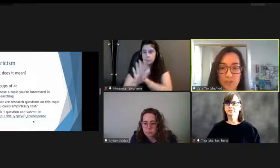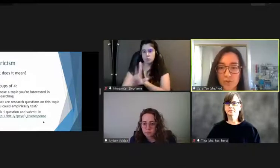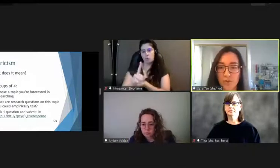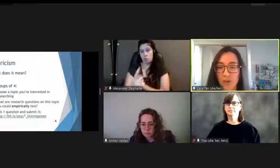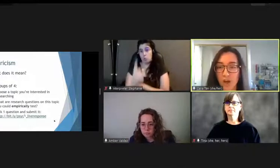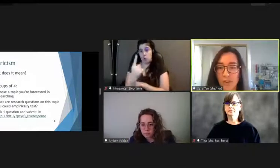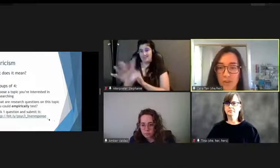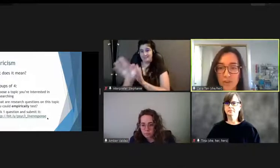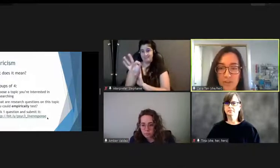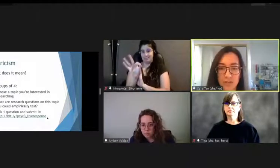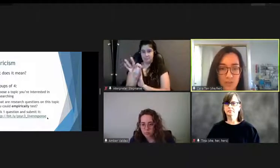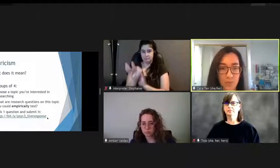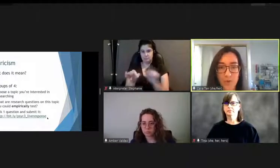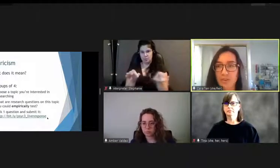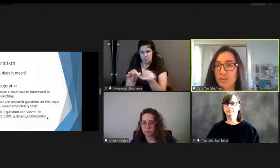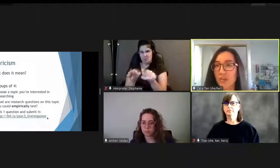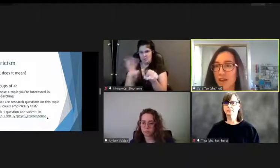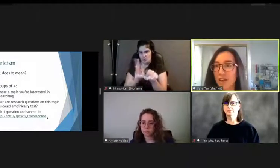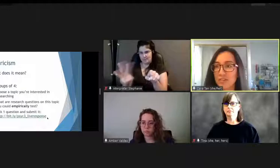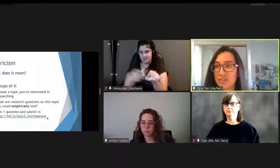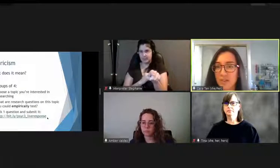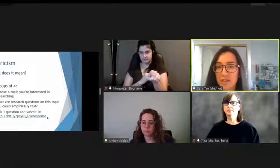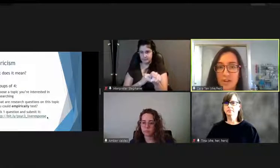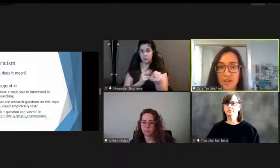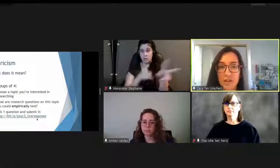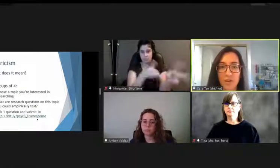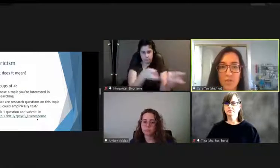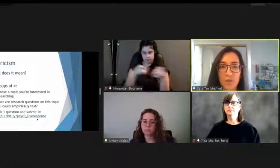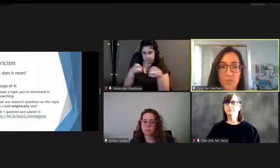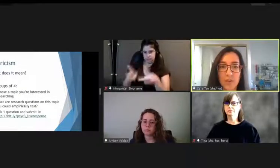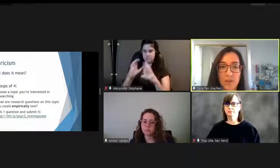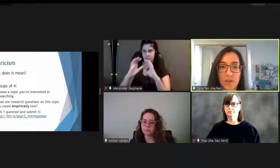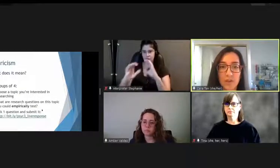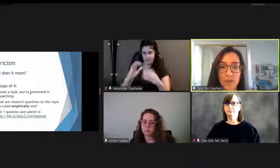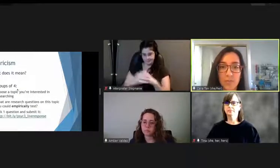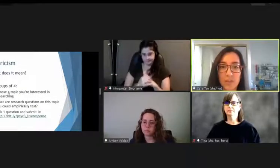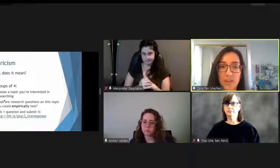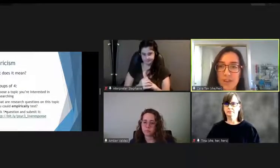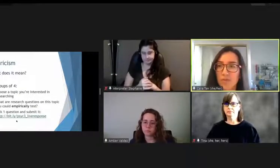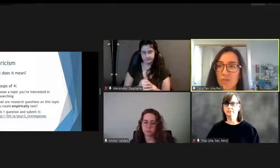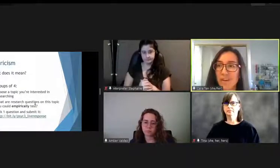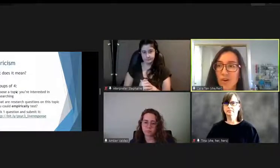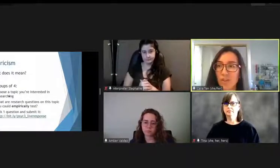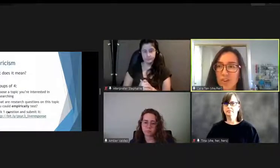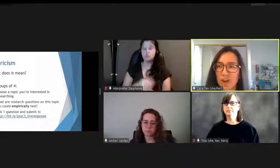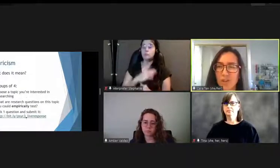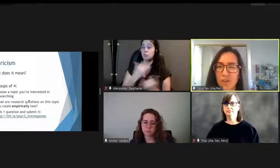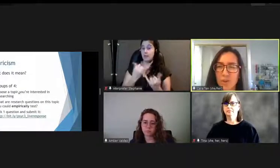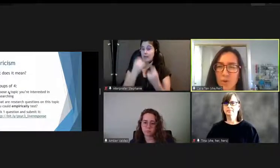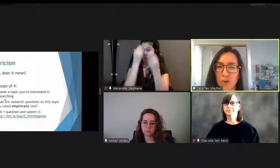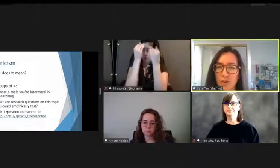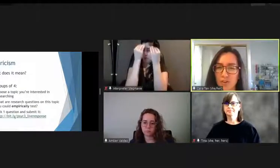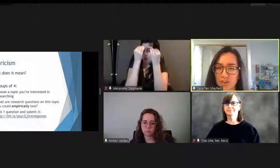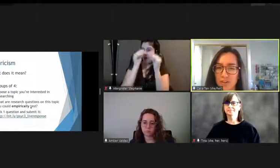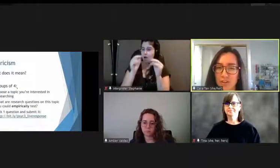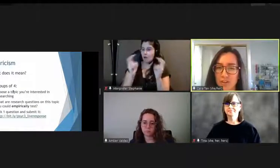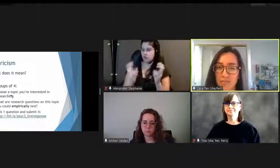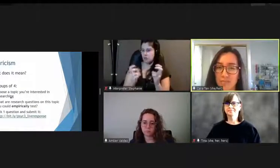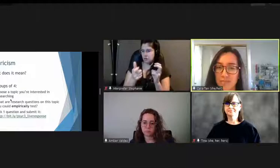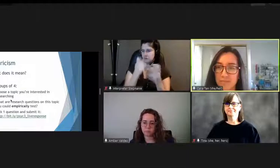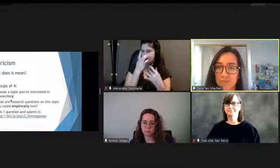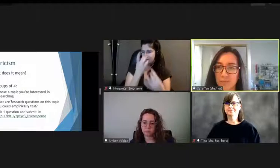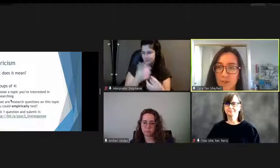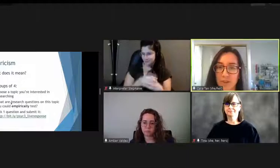going to copy this and put it in the chat, but be thinking right now about a topic you are interested